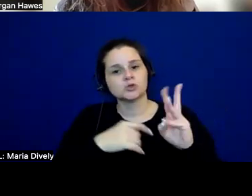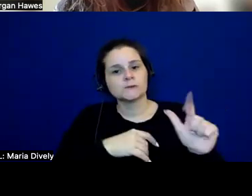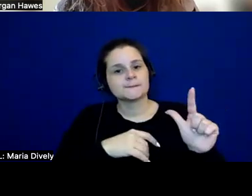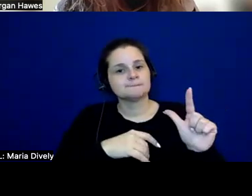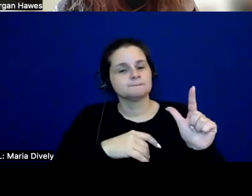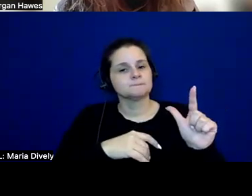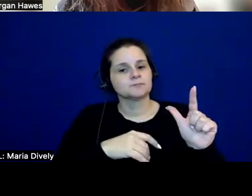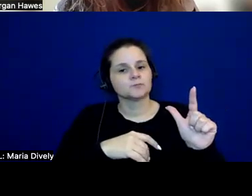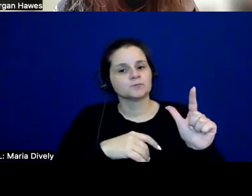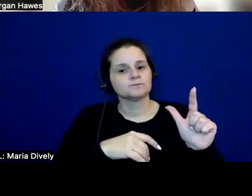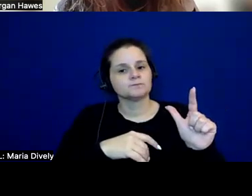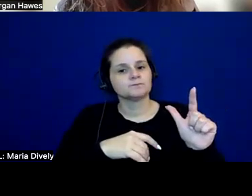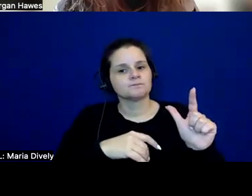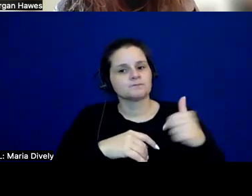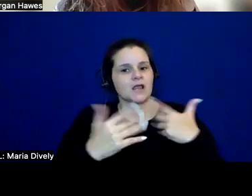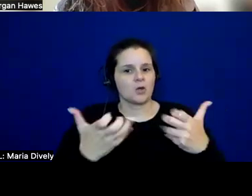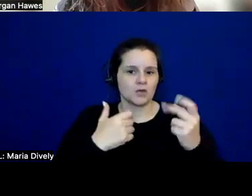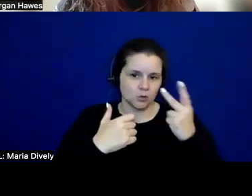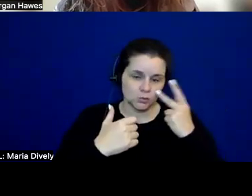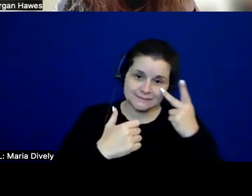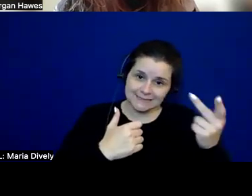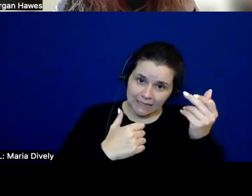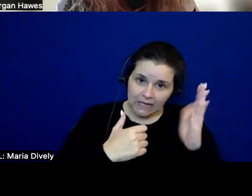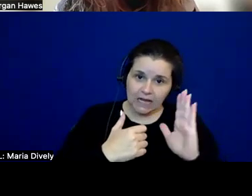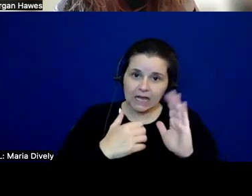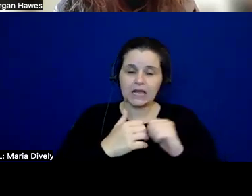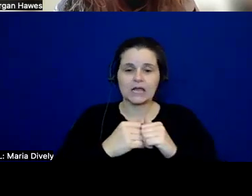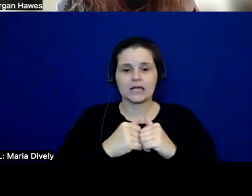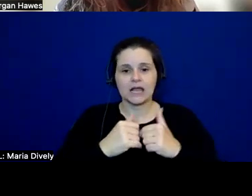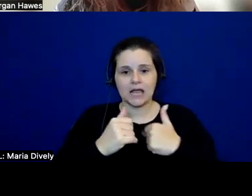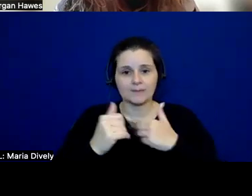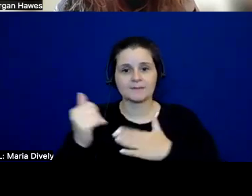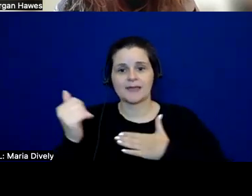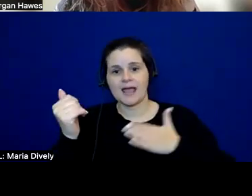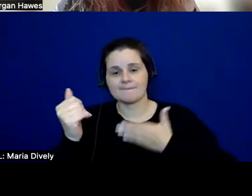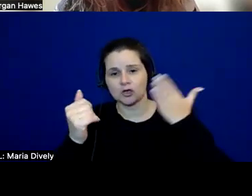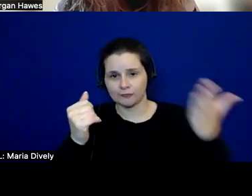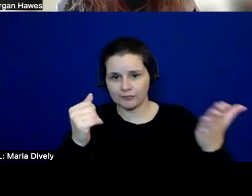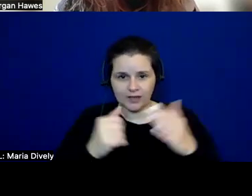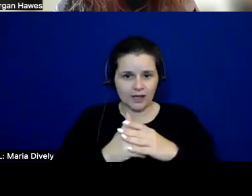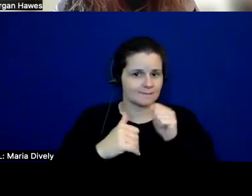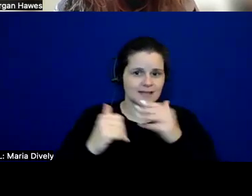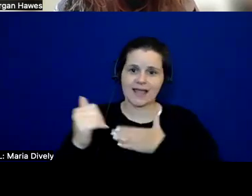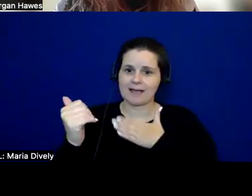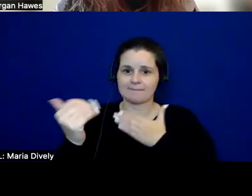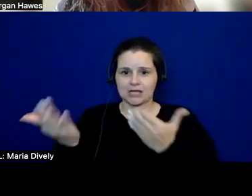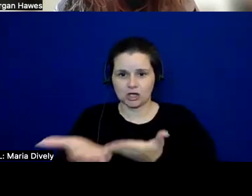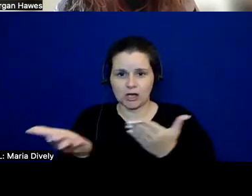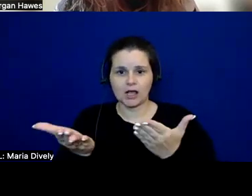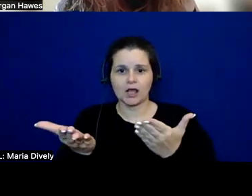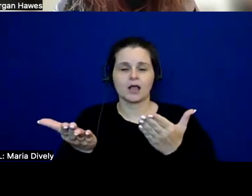um, I want to go see God. I'm going to be happier there. I'm not happy here. I want to